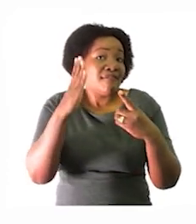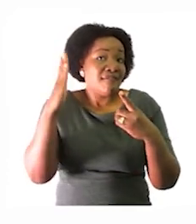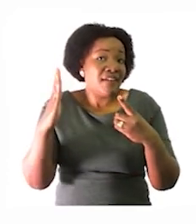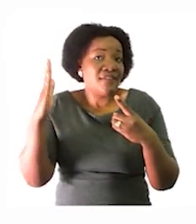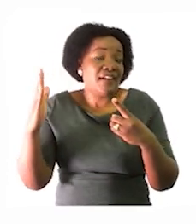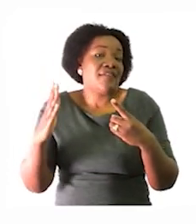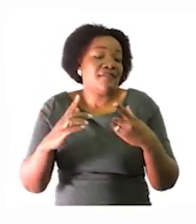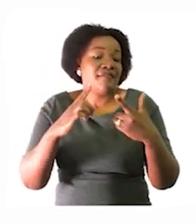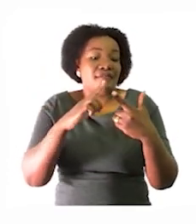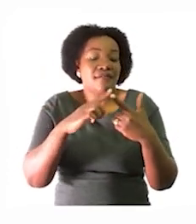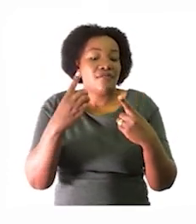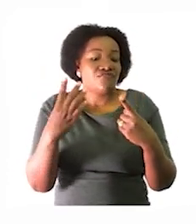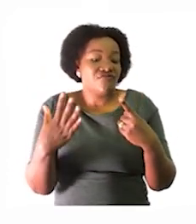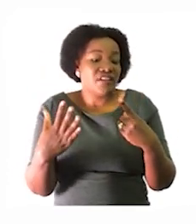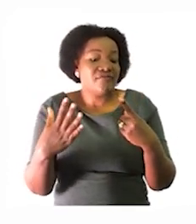5s. 5,